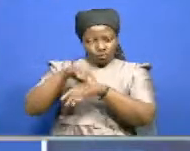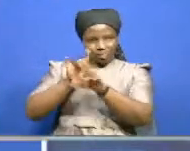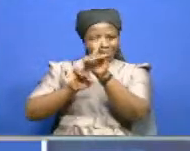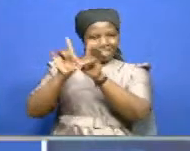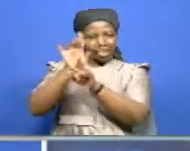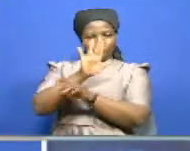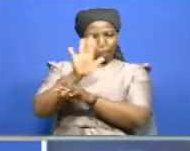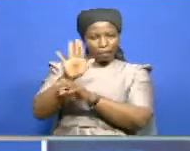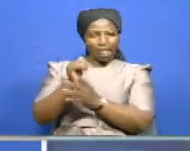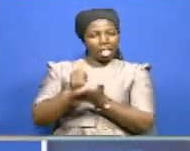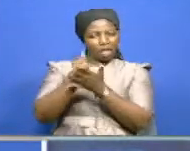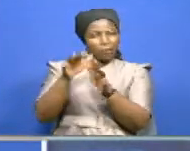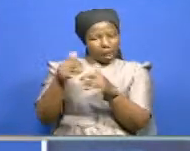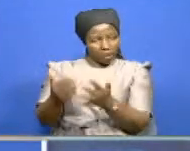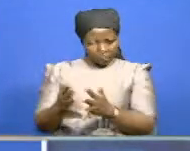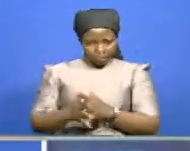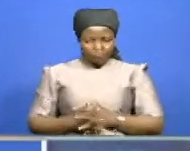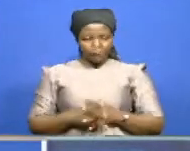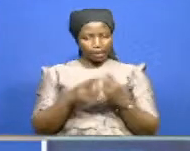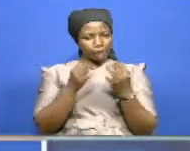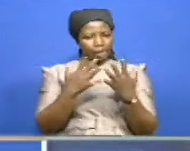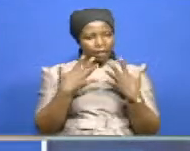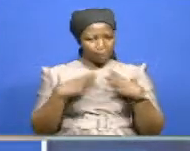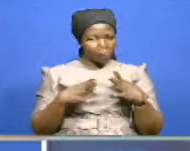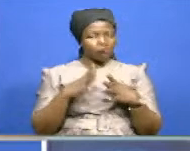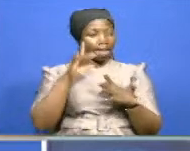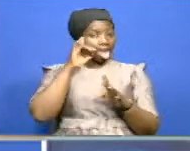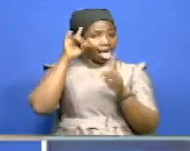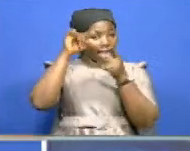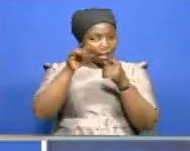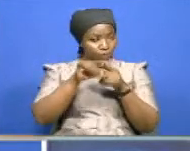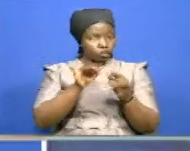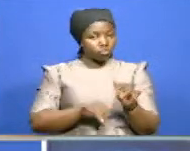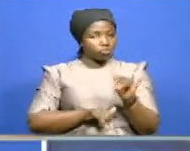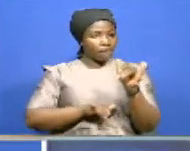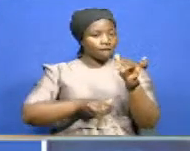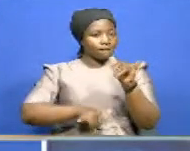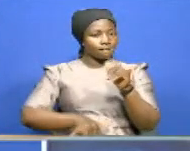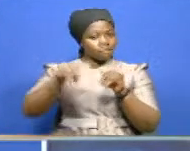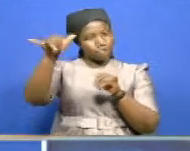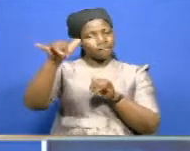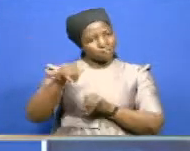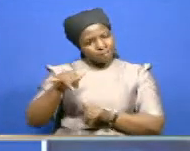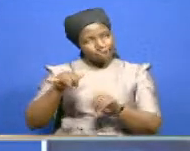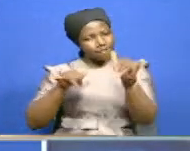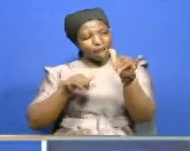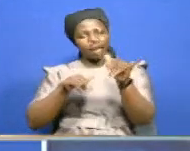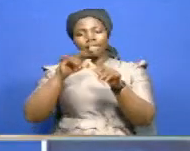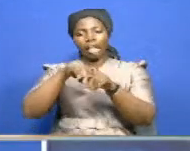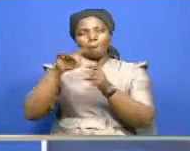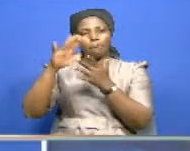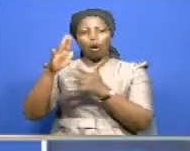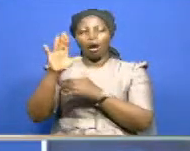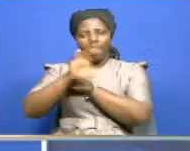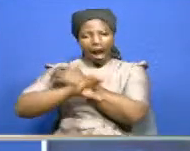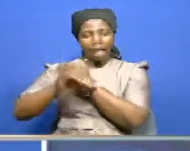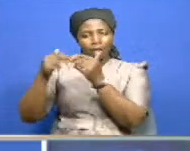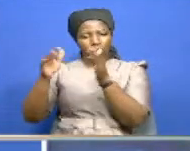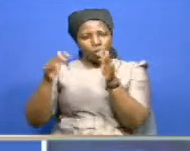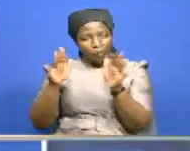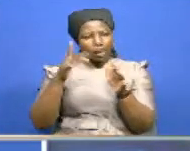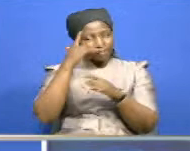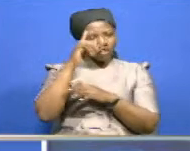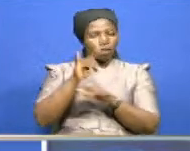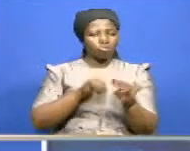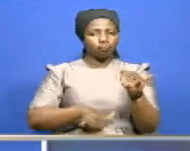are yearning to fly, and as more borders and more countries open up